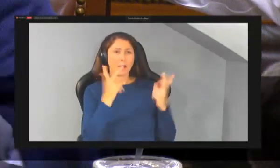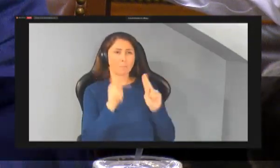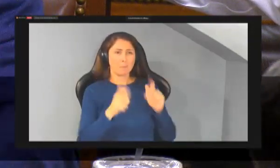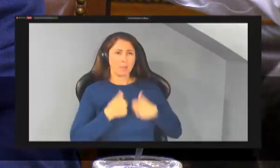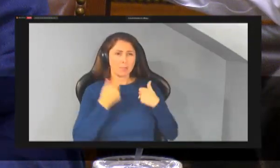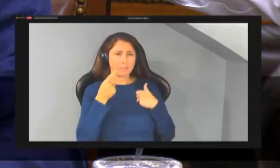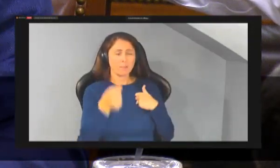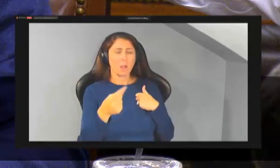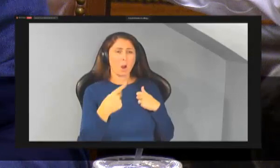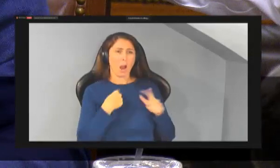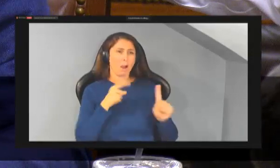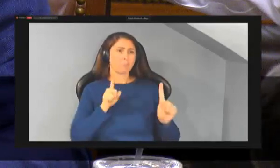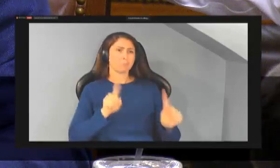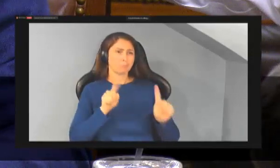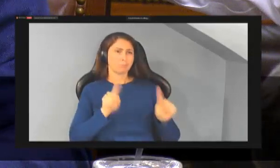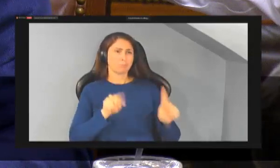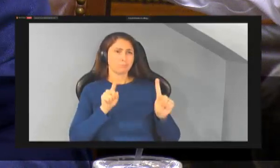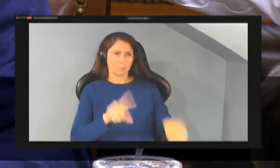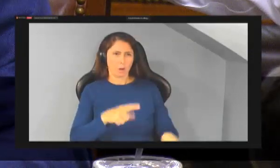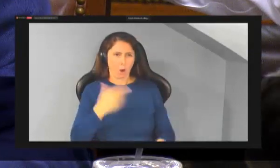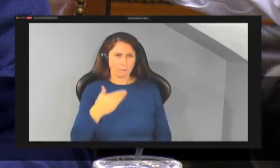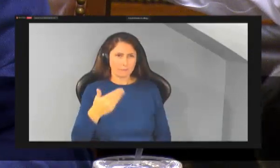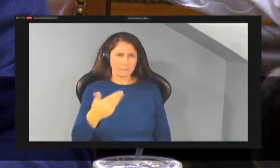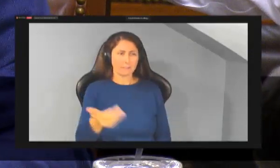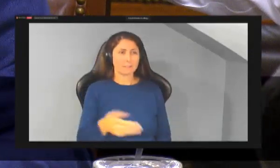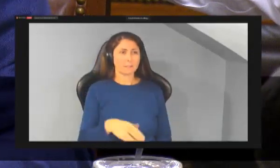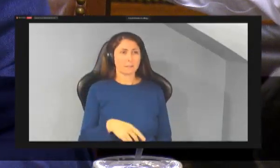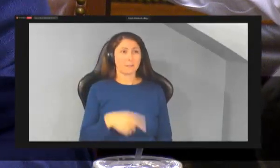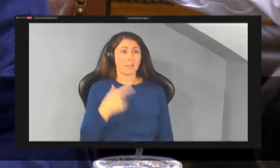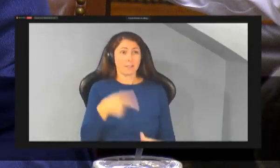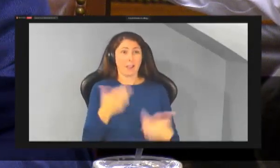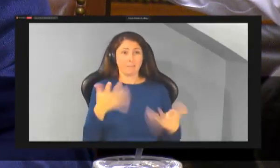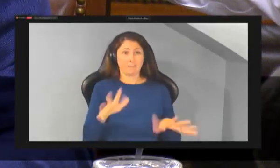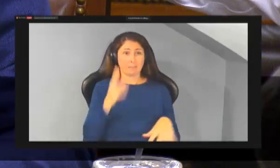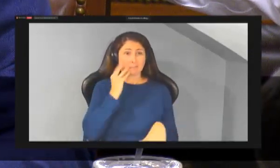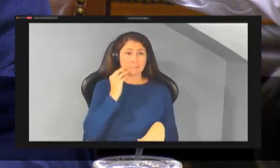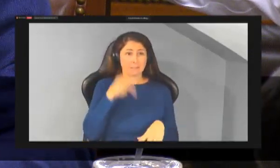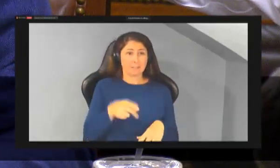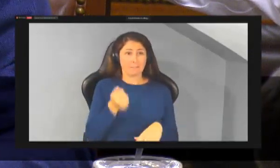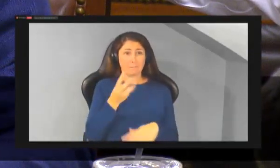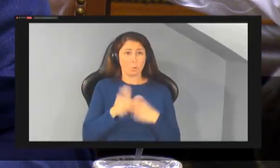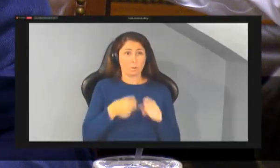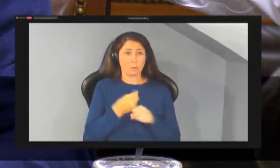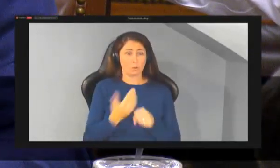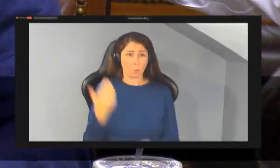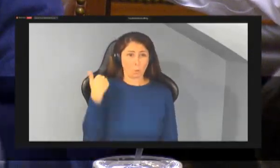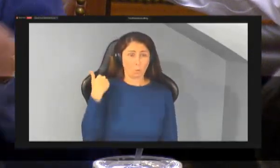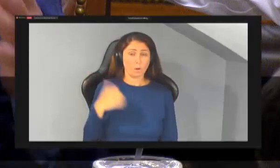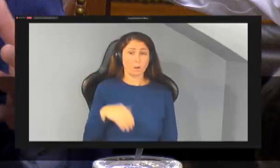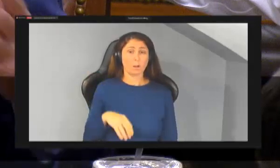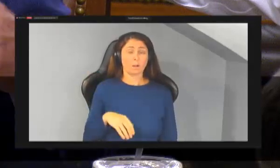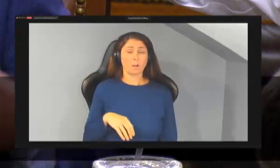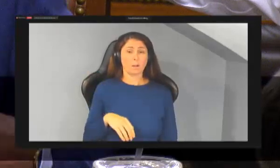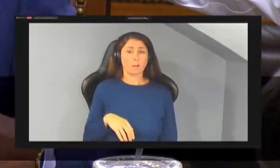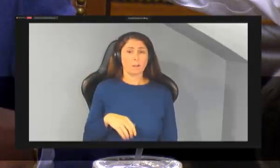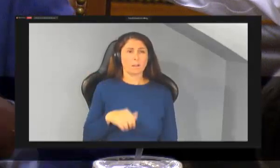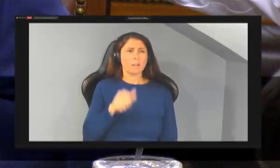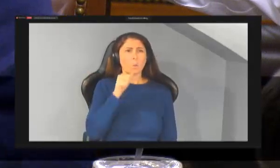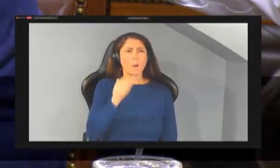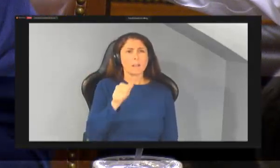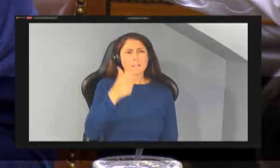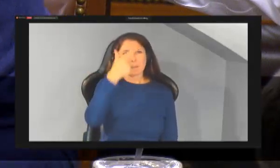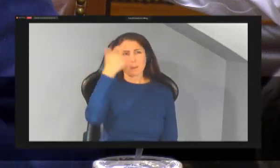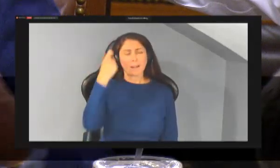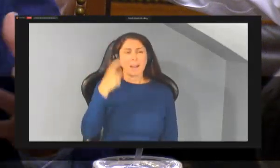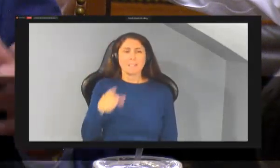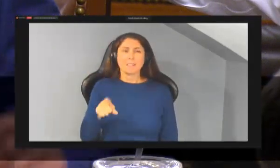I frequent the place often. They went through this a couple years back, okay? It wasn't because they were eating the